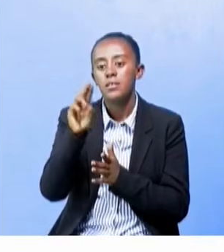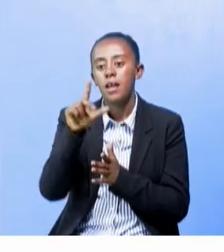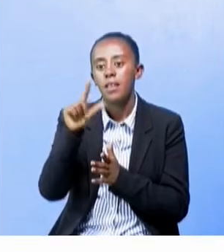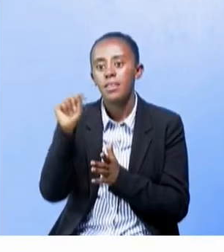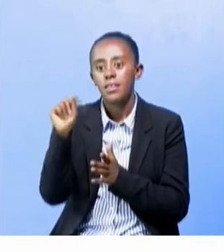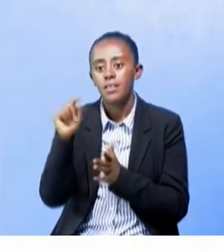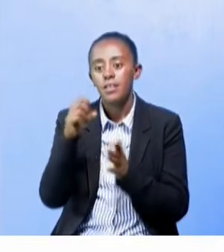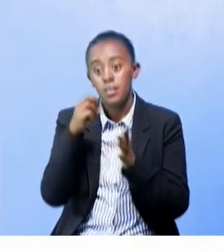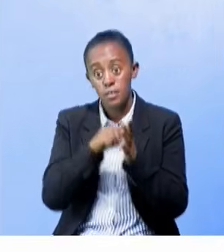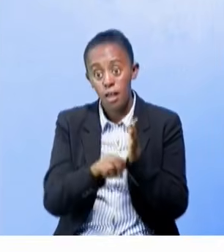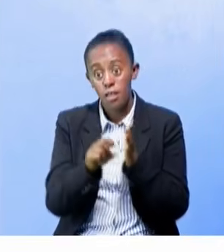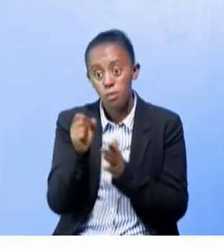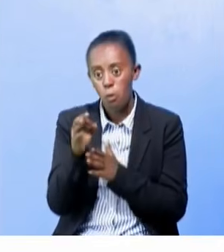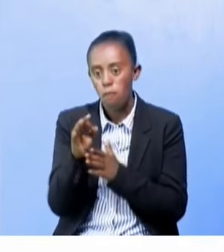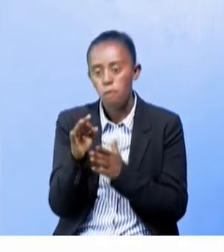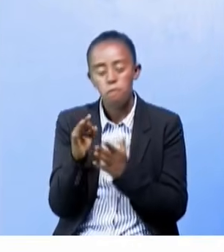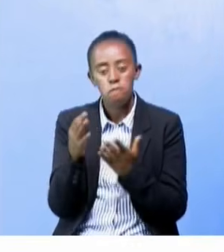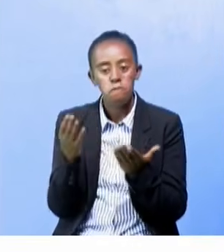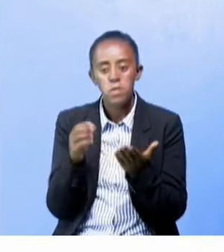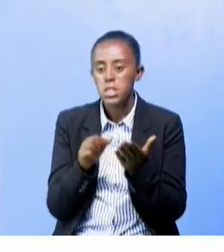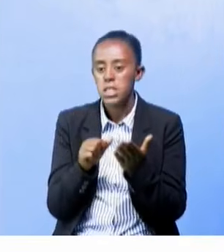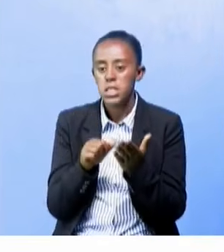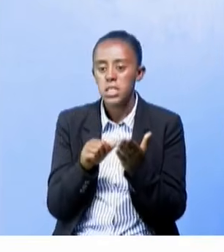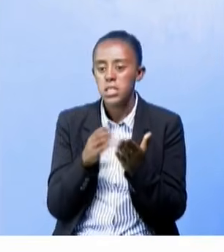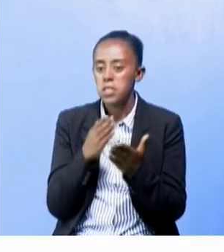of something.